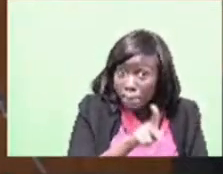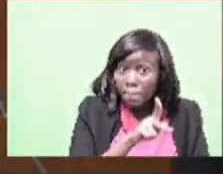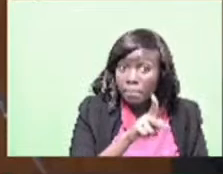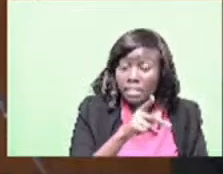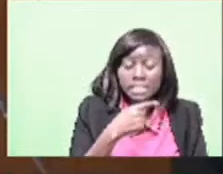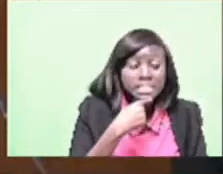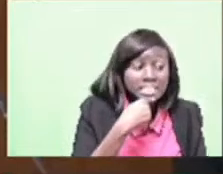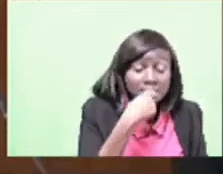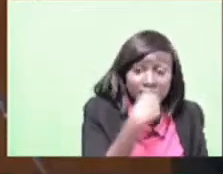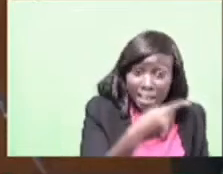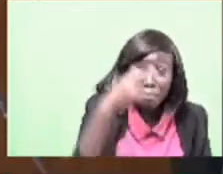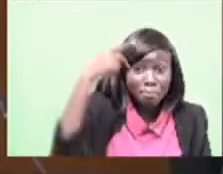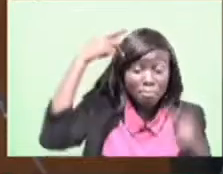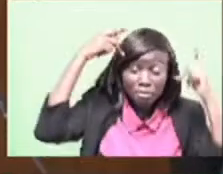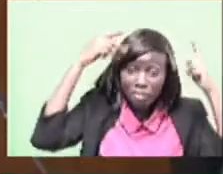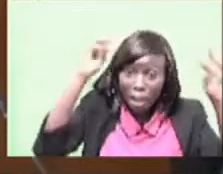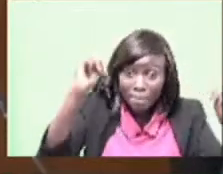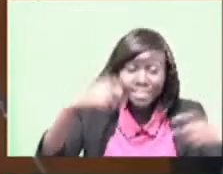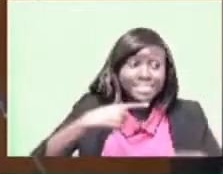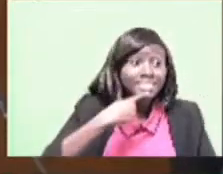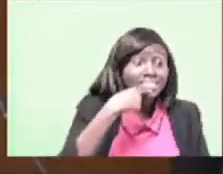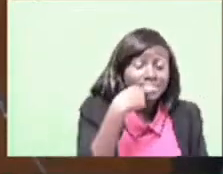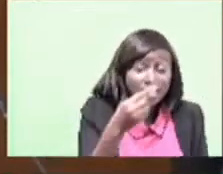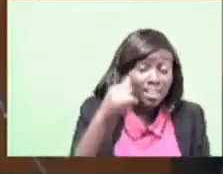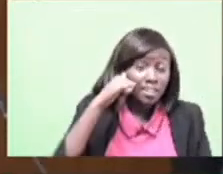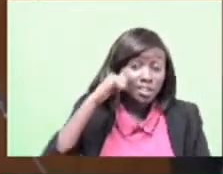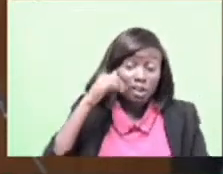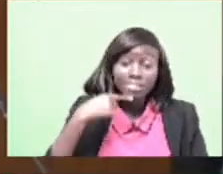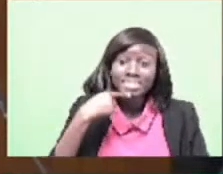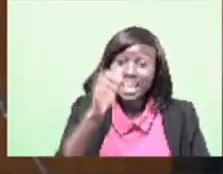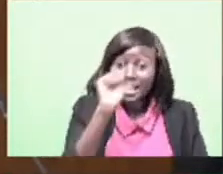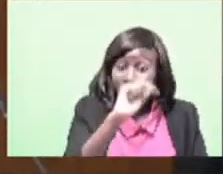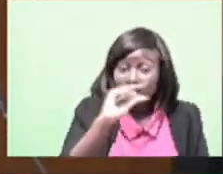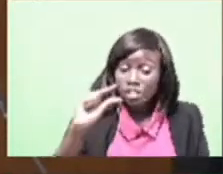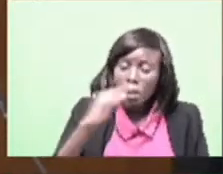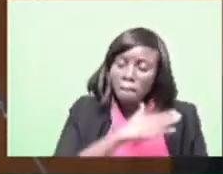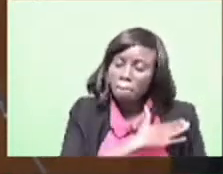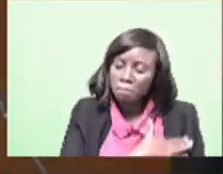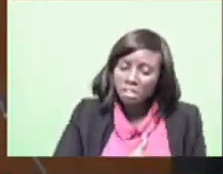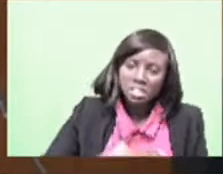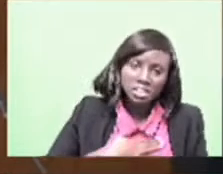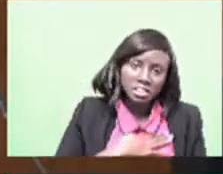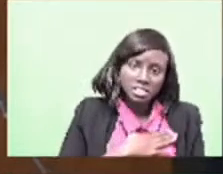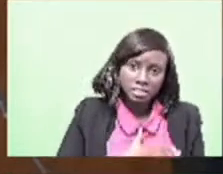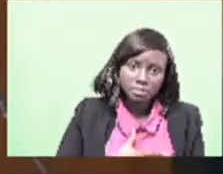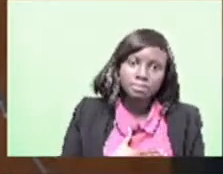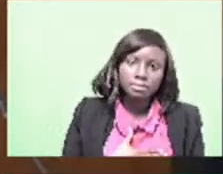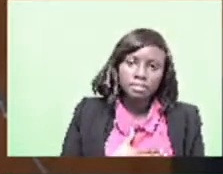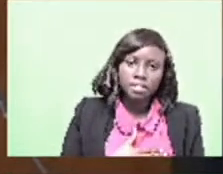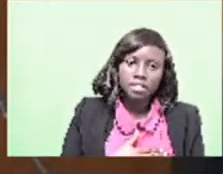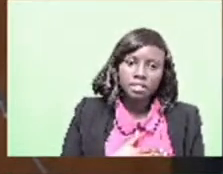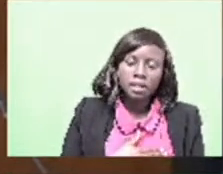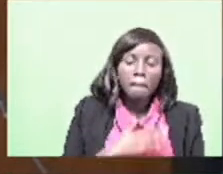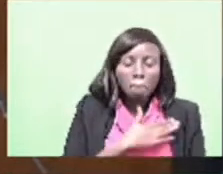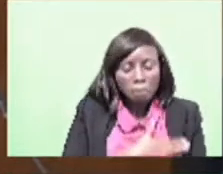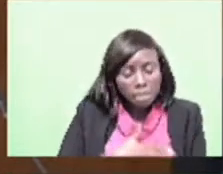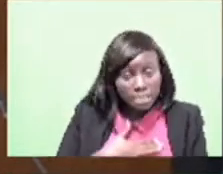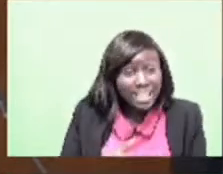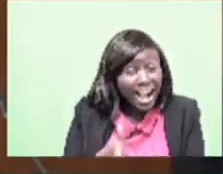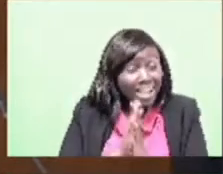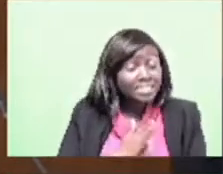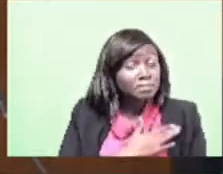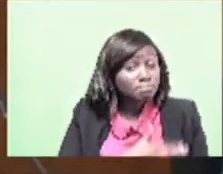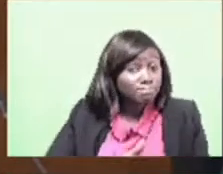Minister, Minister of National Security, and the Attorney General, please make it mandatory for persons to wear